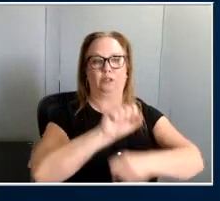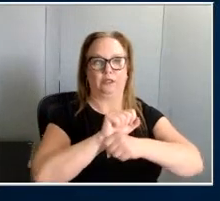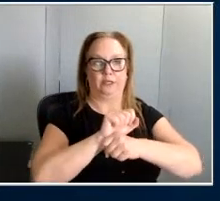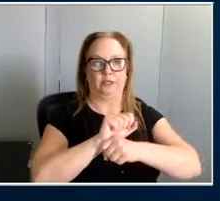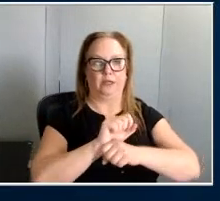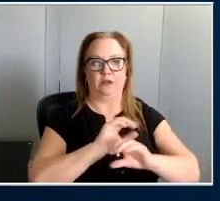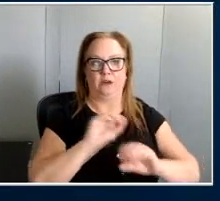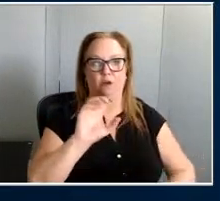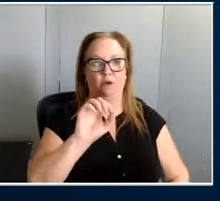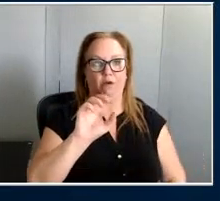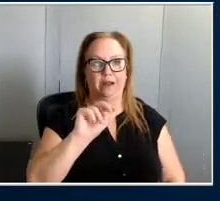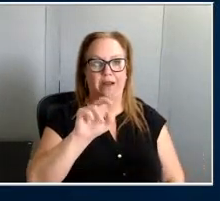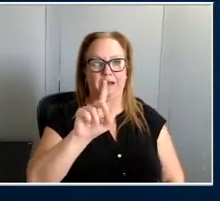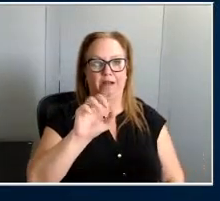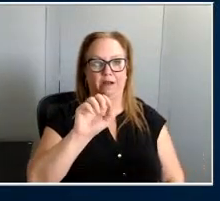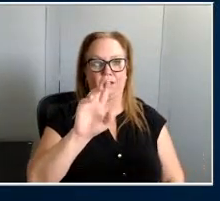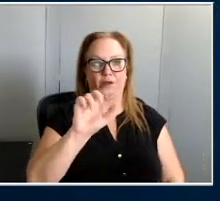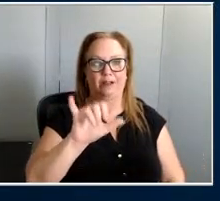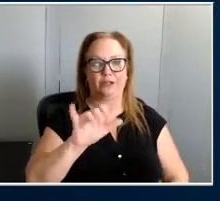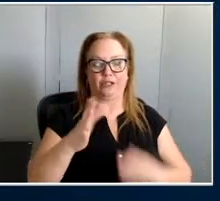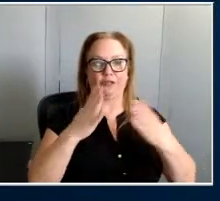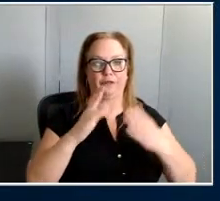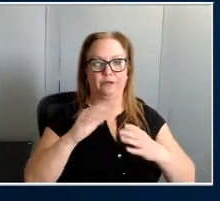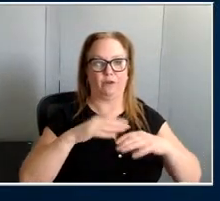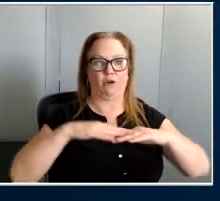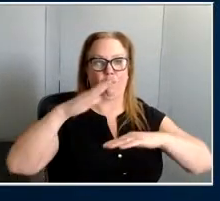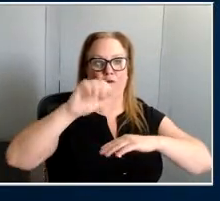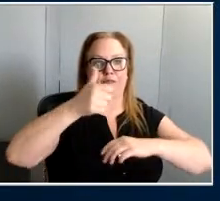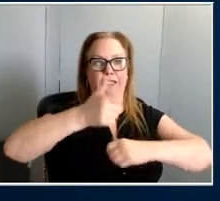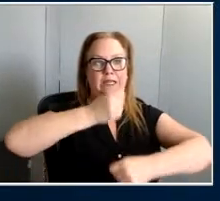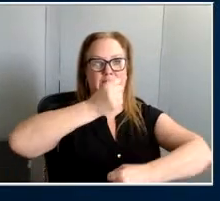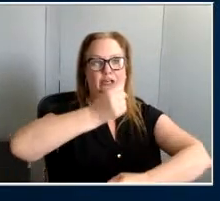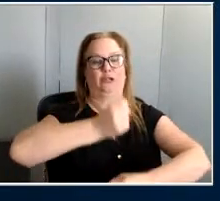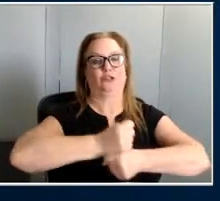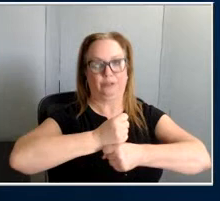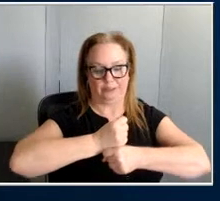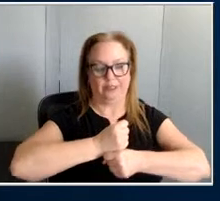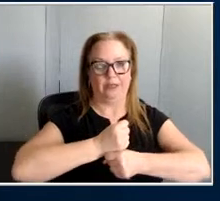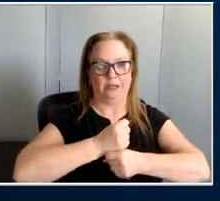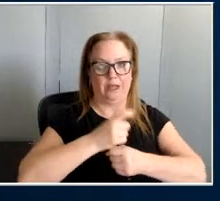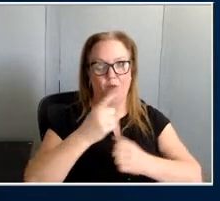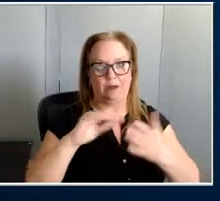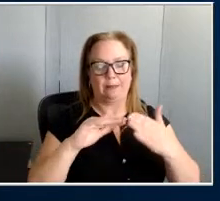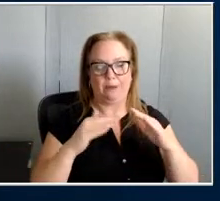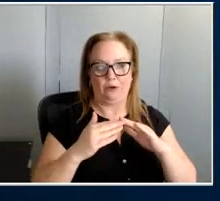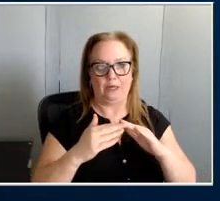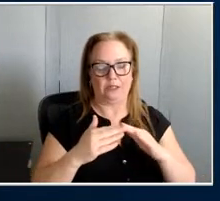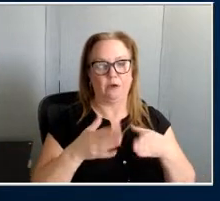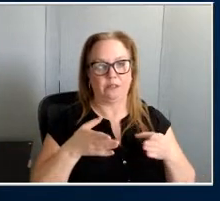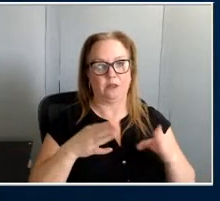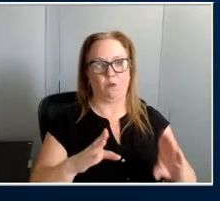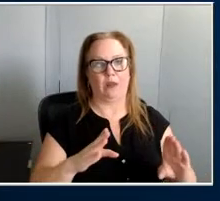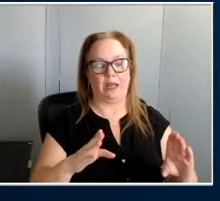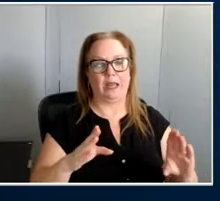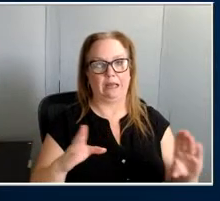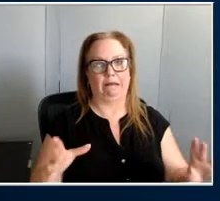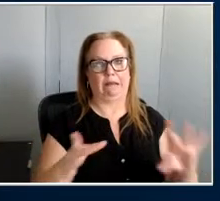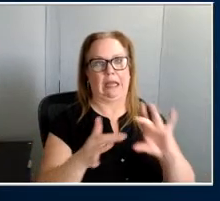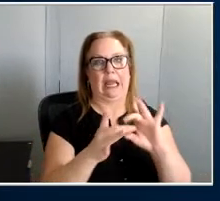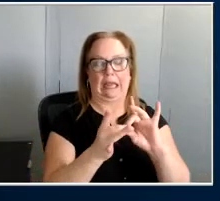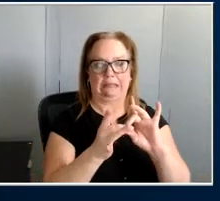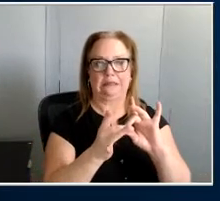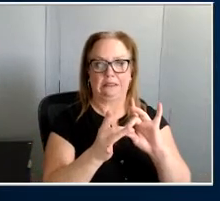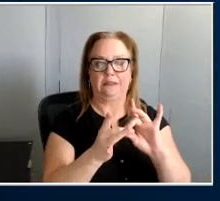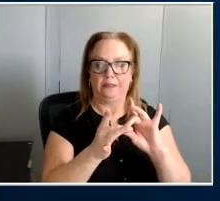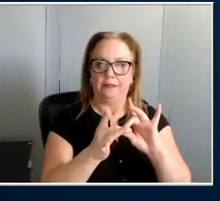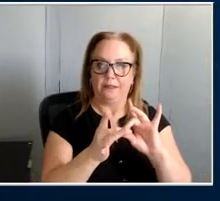endocrinology services for more than a decade in that particular community. So it really is the way to bridge that gap and really